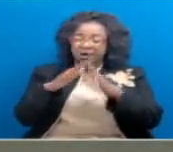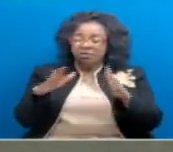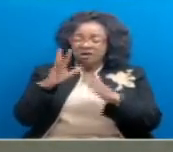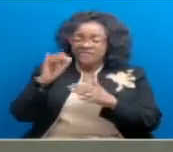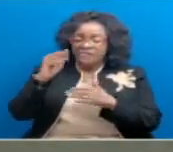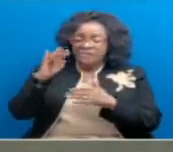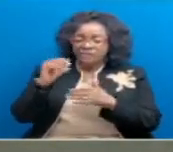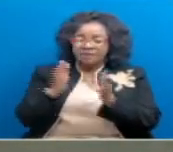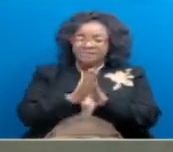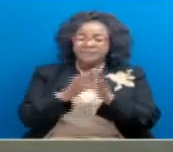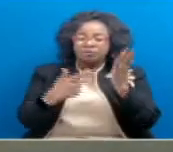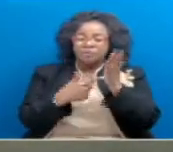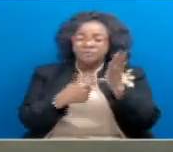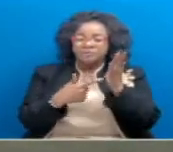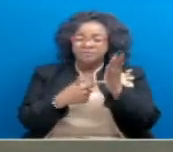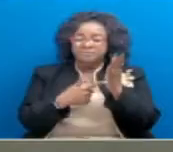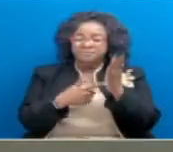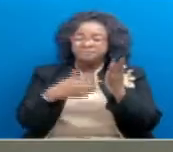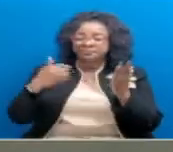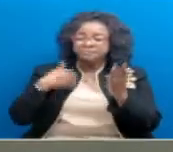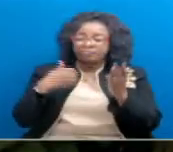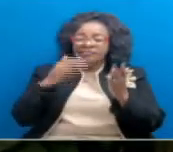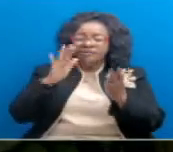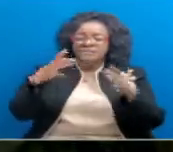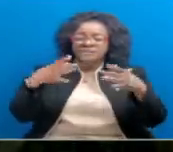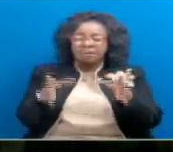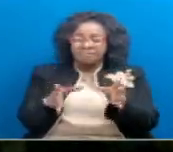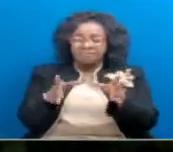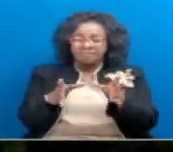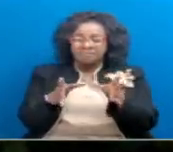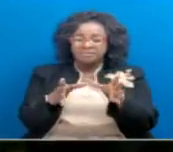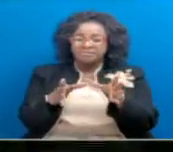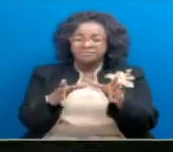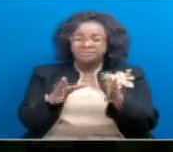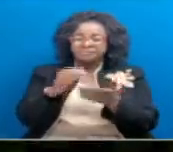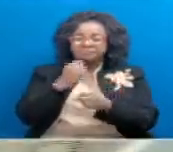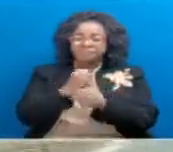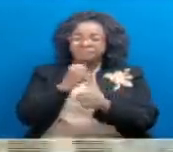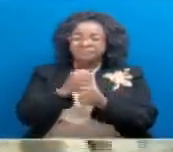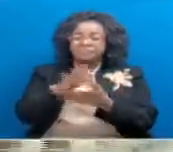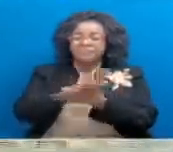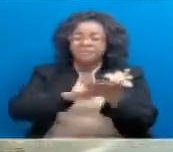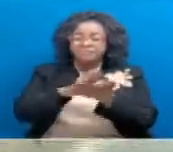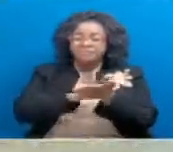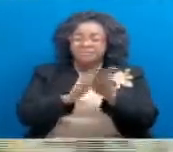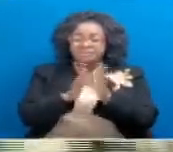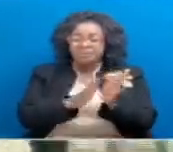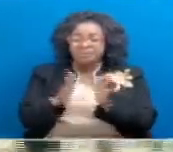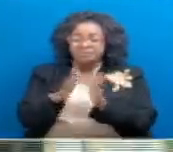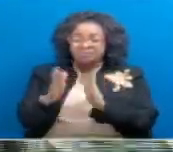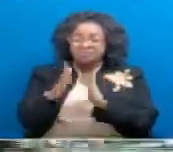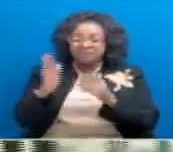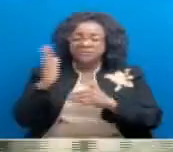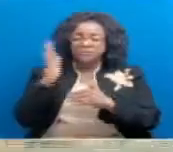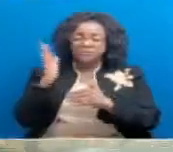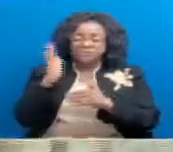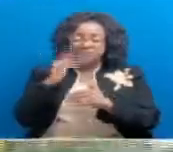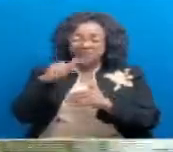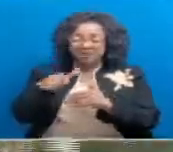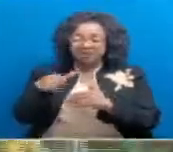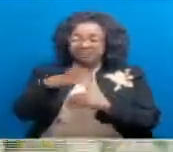Technology, reportedly houses Abdullahi's firm in a co-shared working space arrangement. Security guards at this